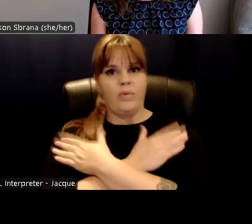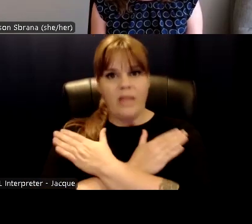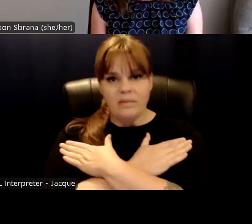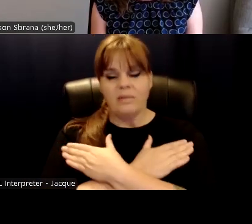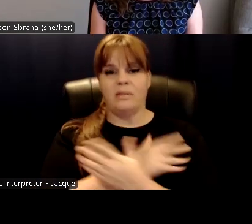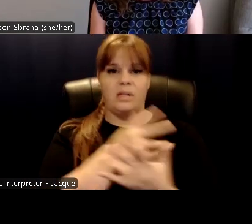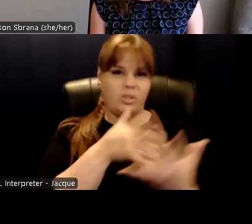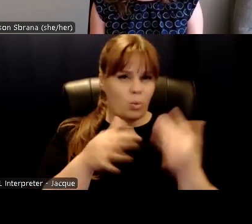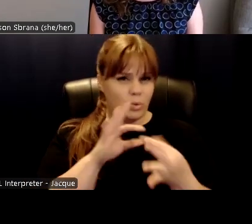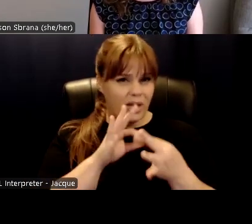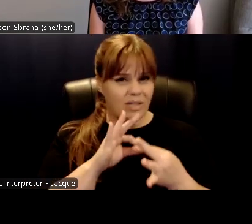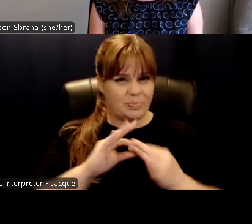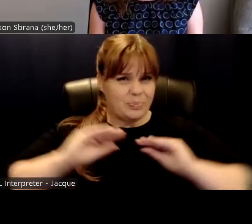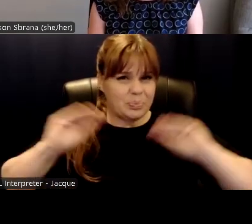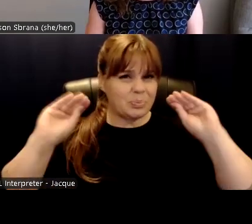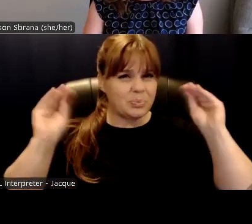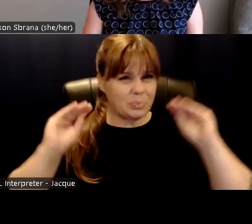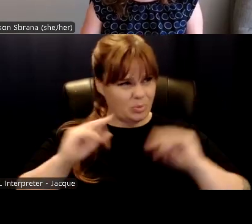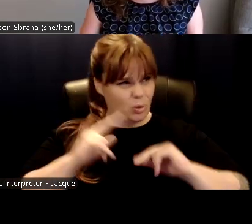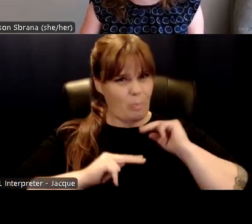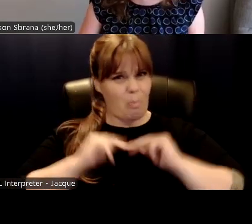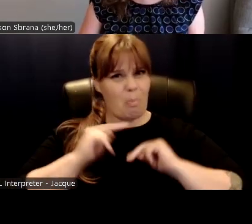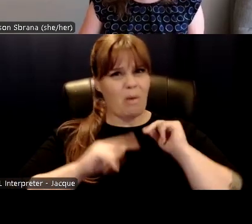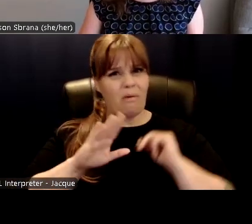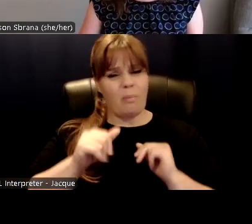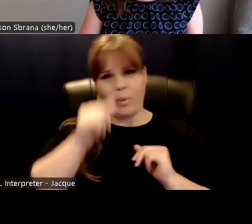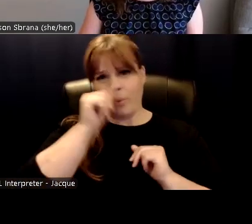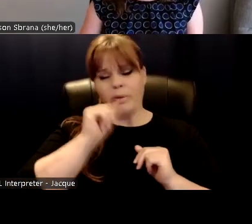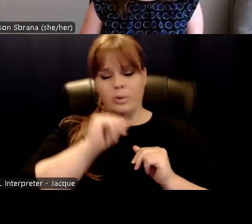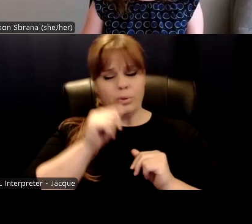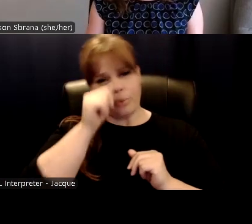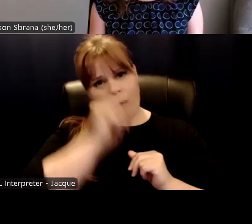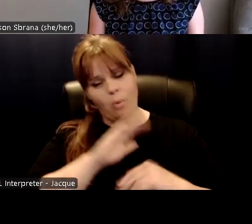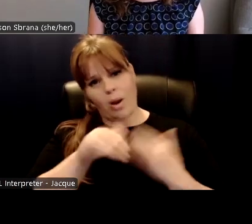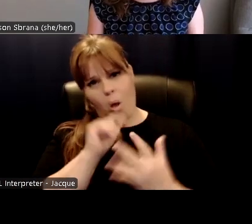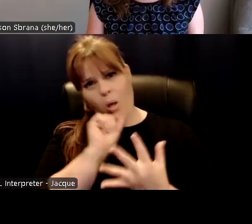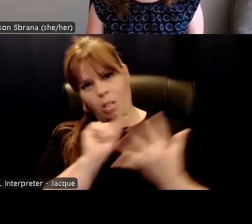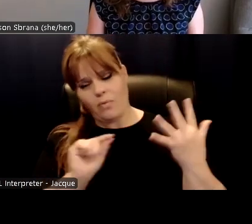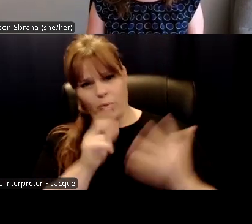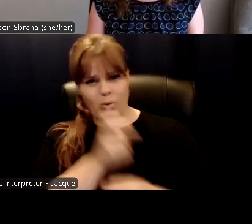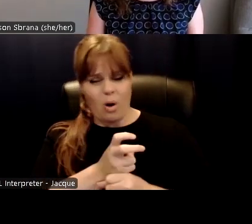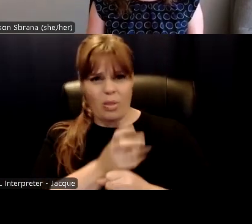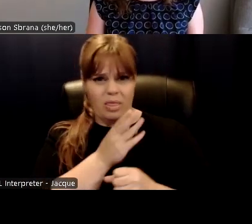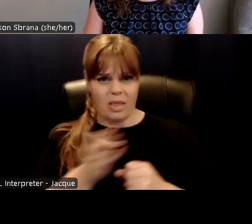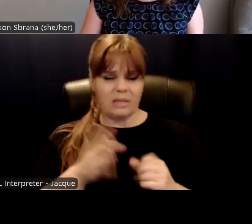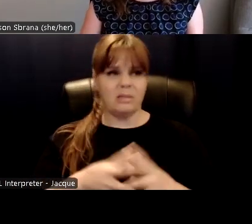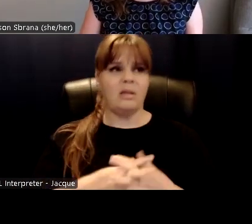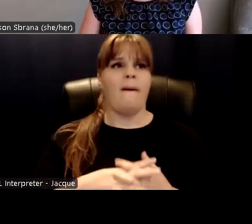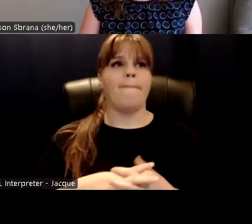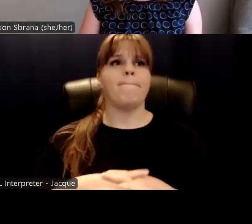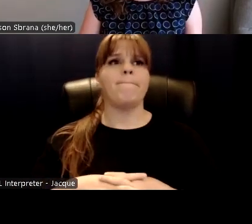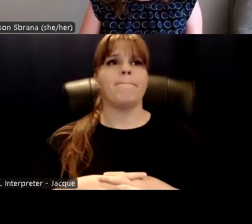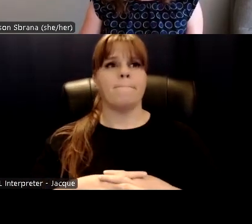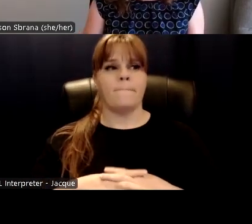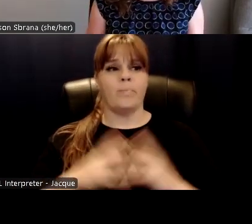social connection, to build up your resilience, to tolerate all of those hard things. And so that's part of why, next